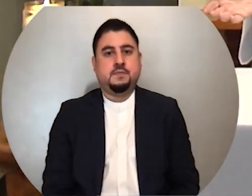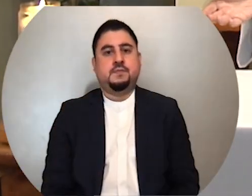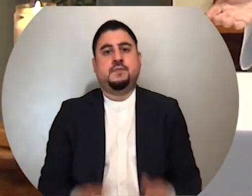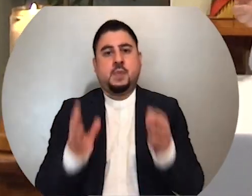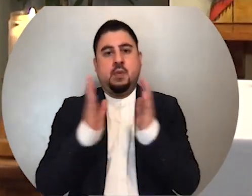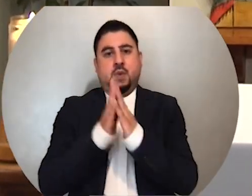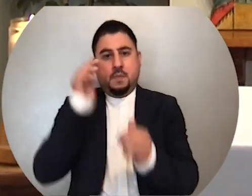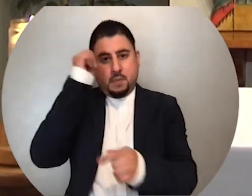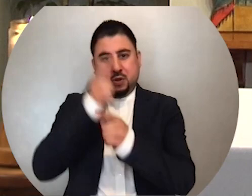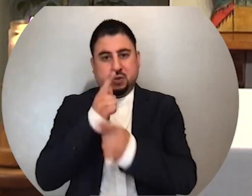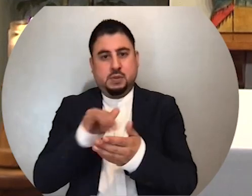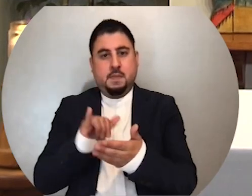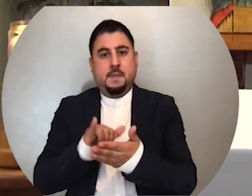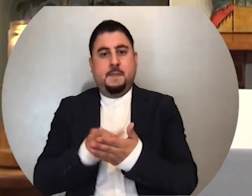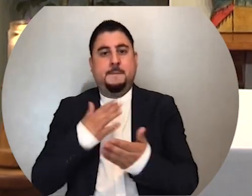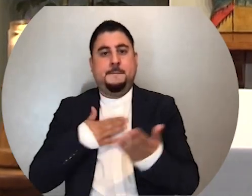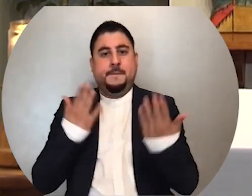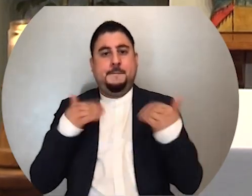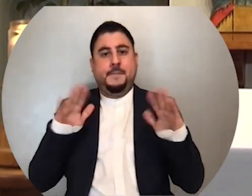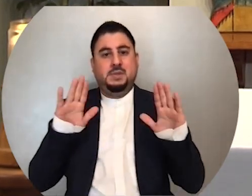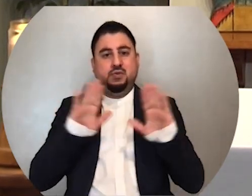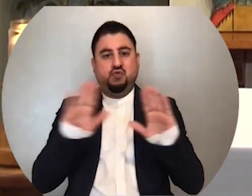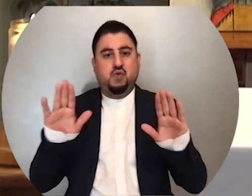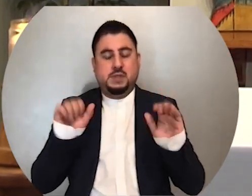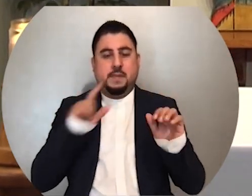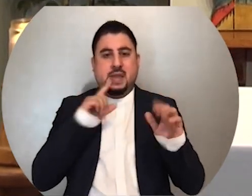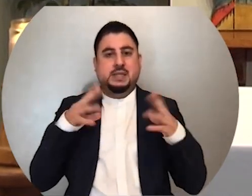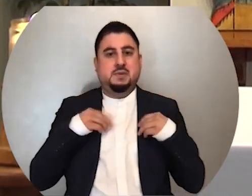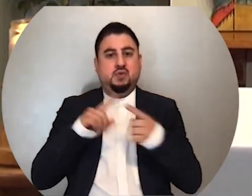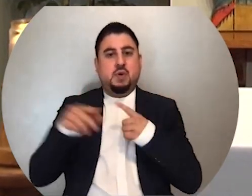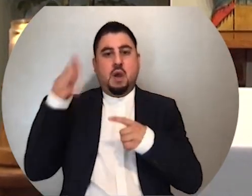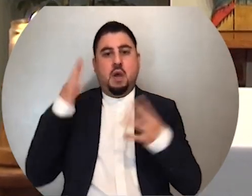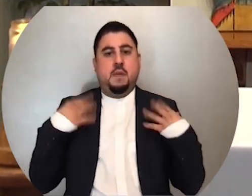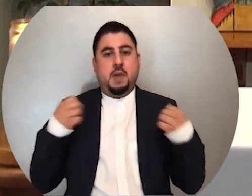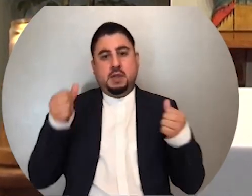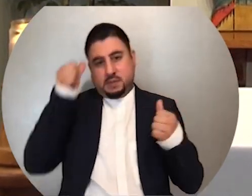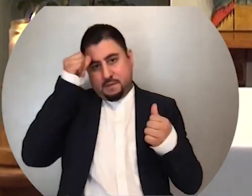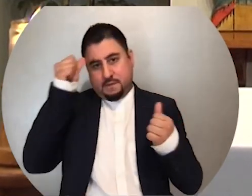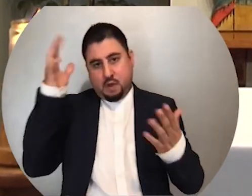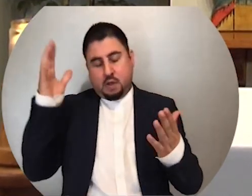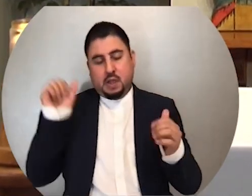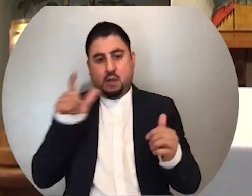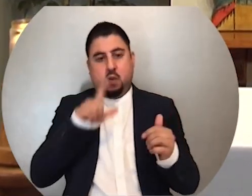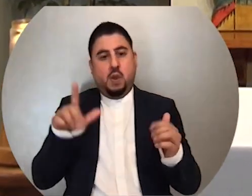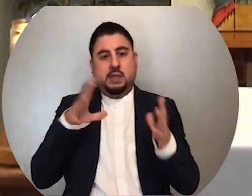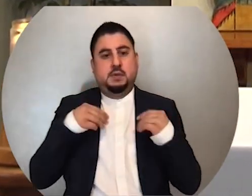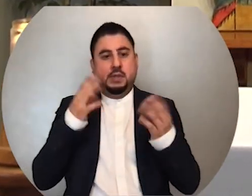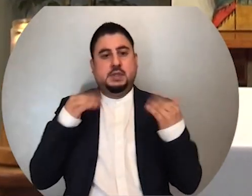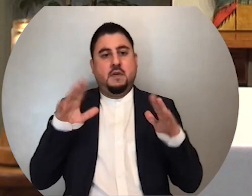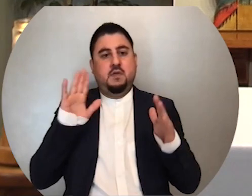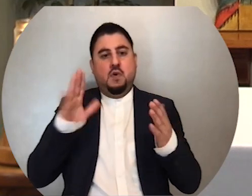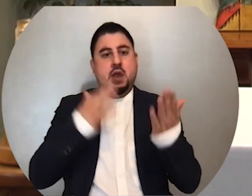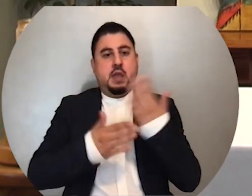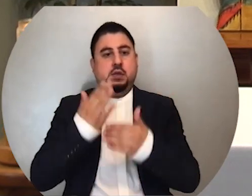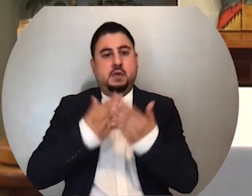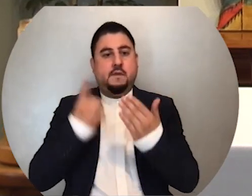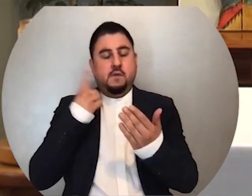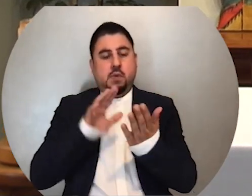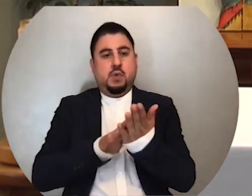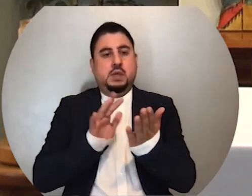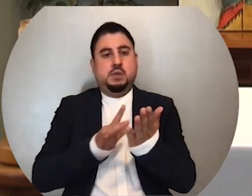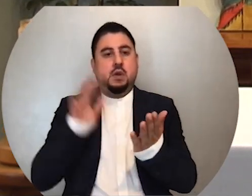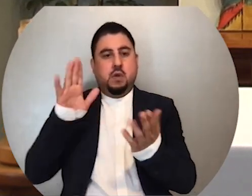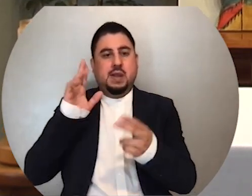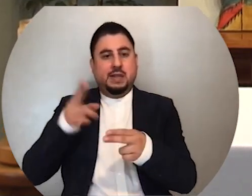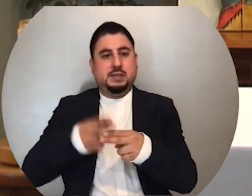Pray, brethren, that my sacrifice and yours may be acceptable to God, the Almighty Father. May the Lord accept sacrifice at your hands